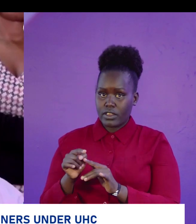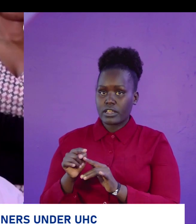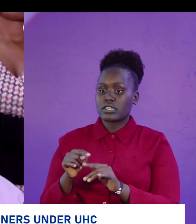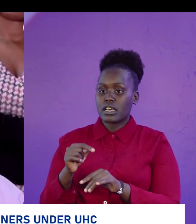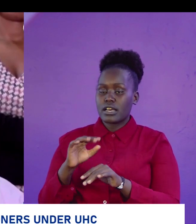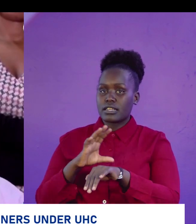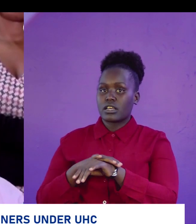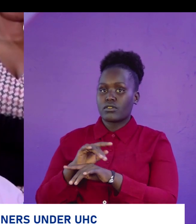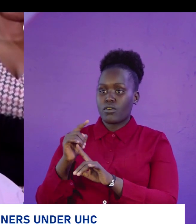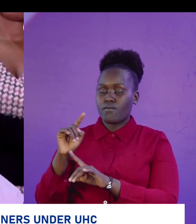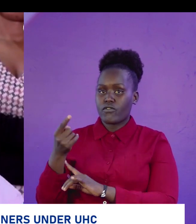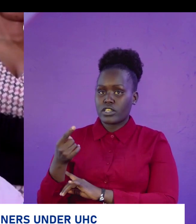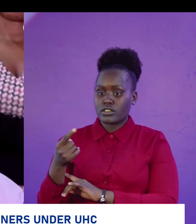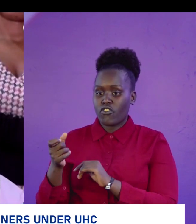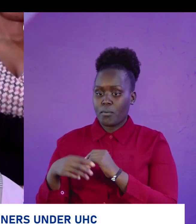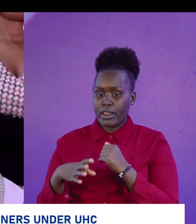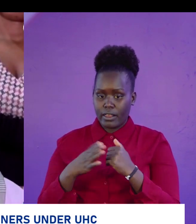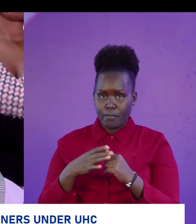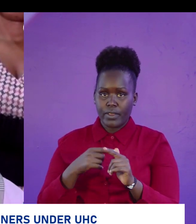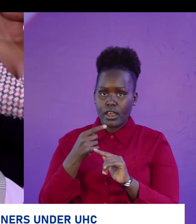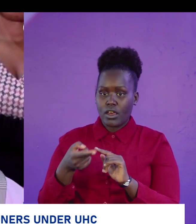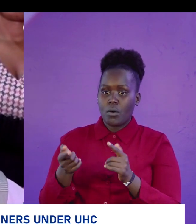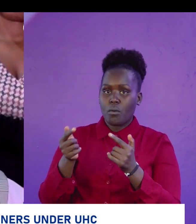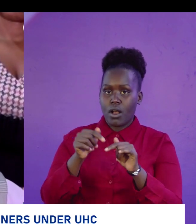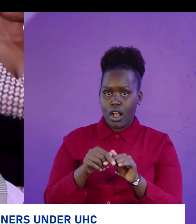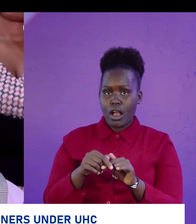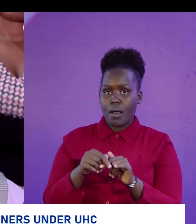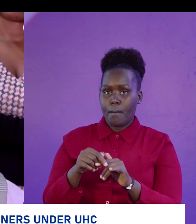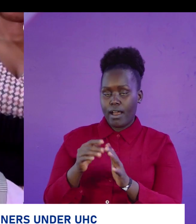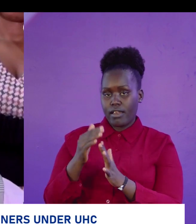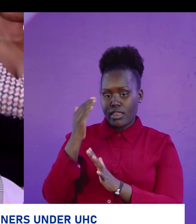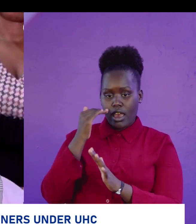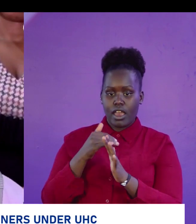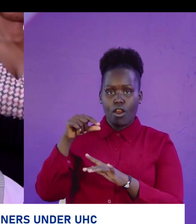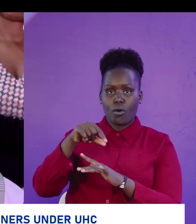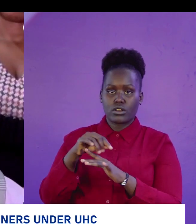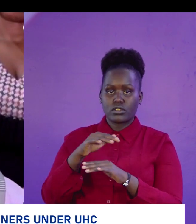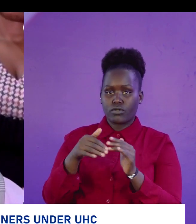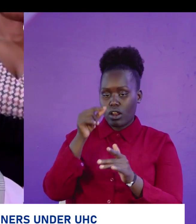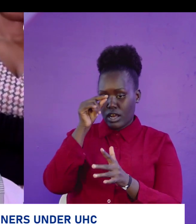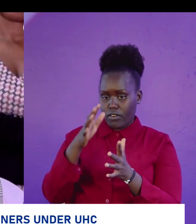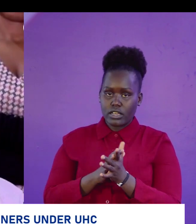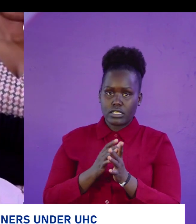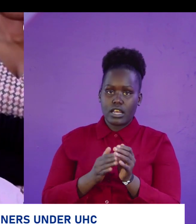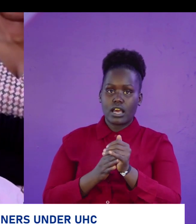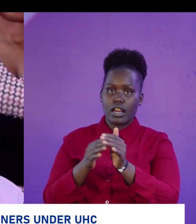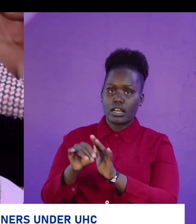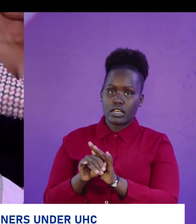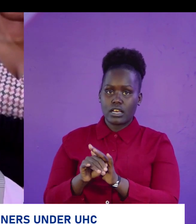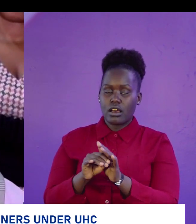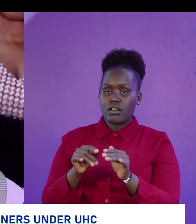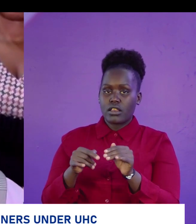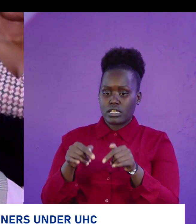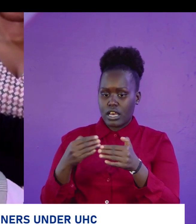1st of September, we will camp at the headquarters of all governors in this country until those letters are issued. We